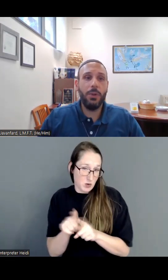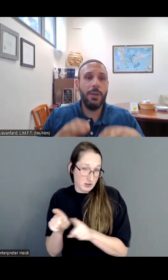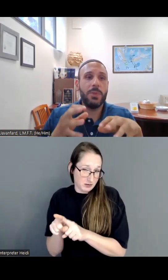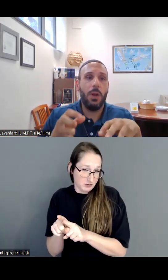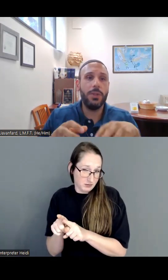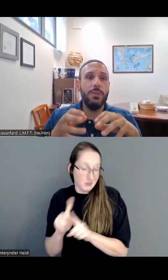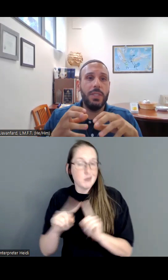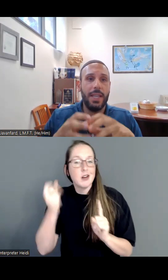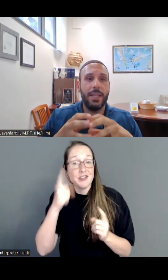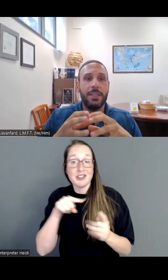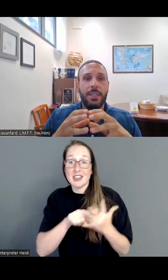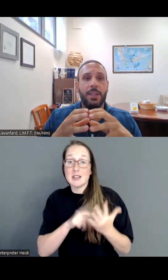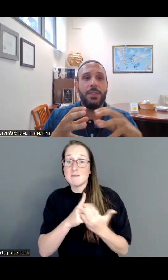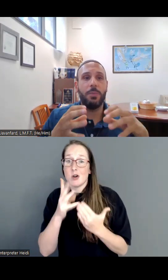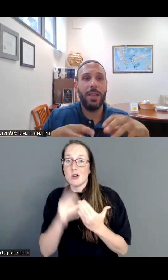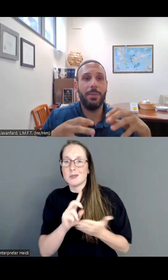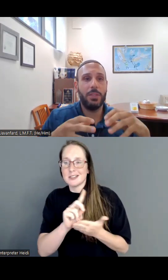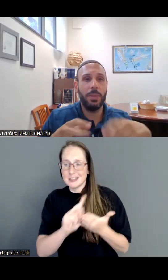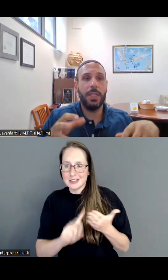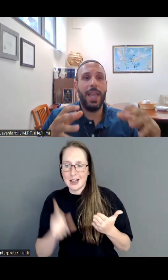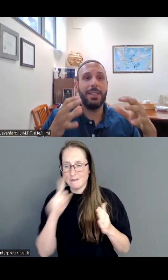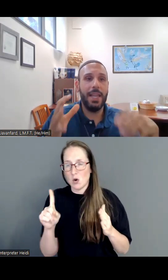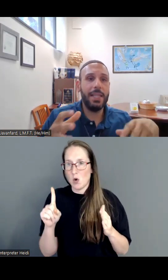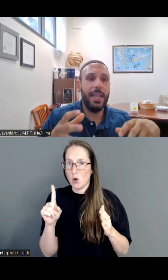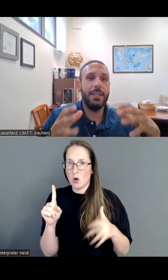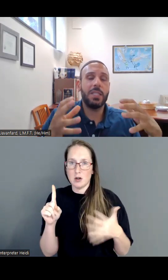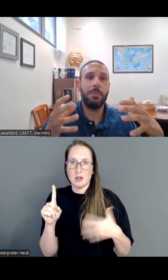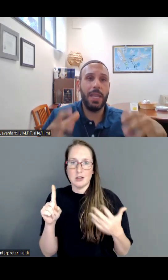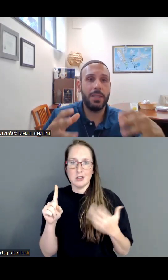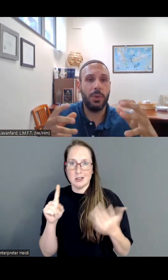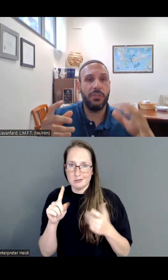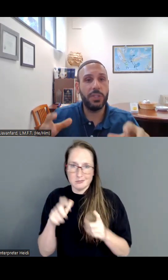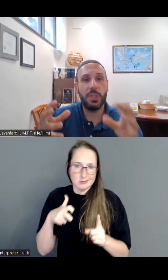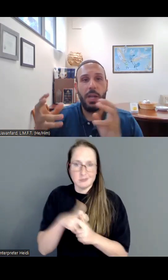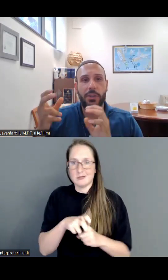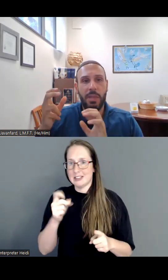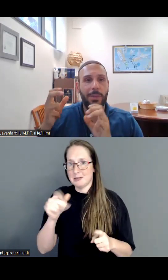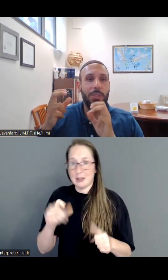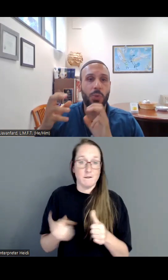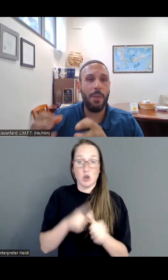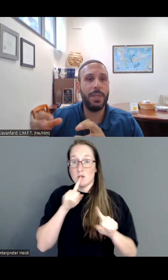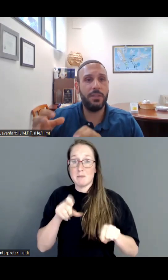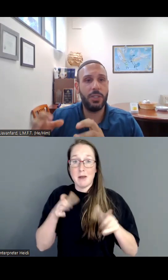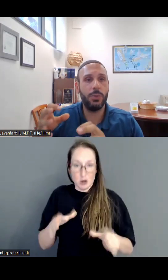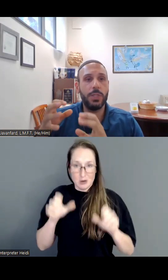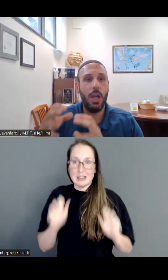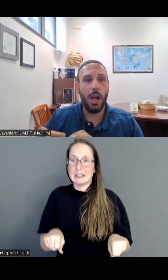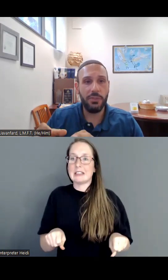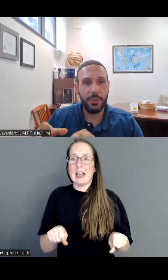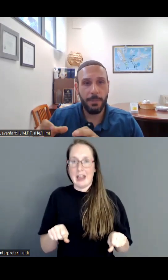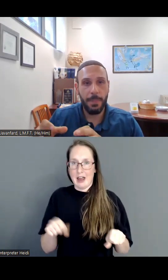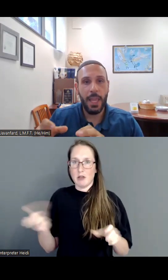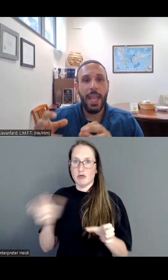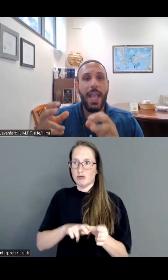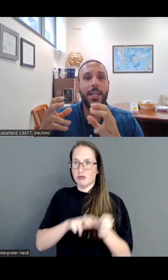these programs were also designed to be able to be a dedicated space where first responders may be able to drop individuals